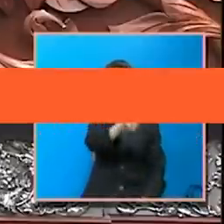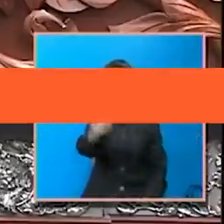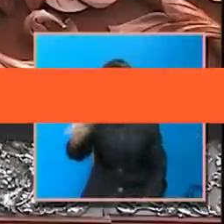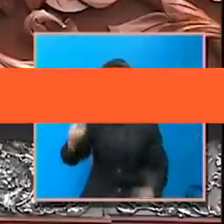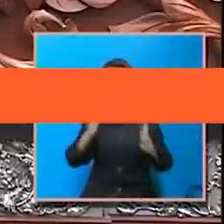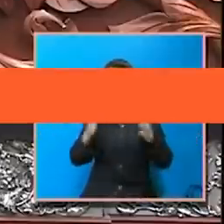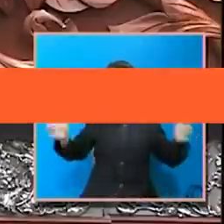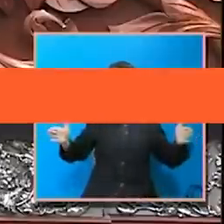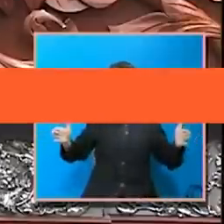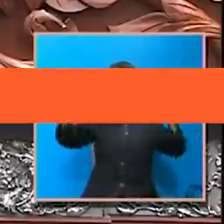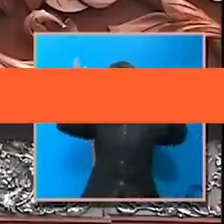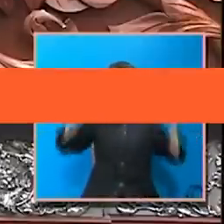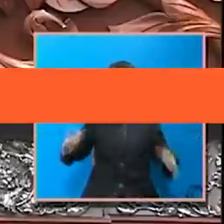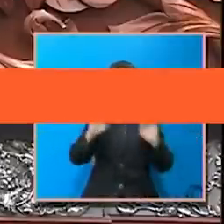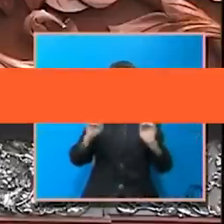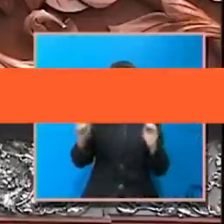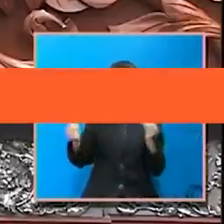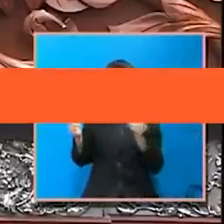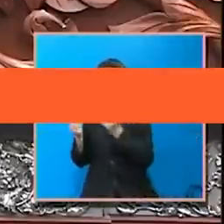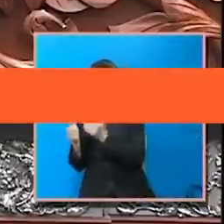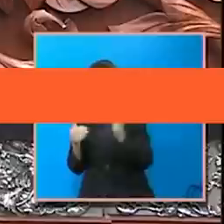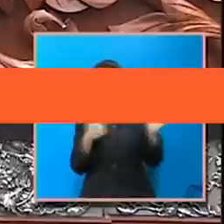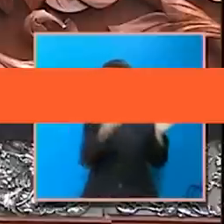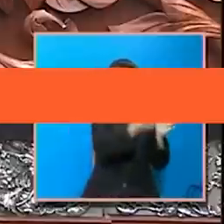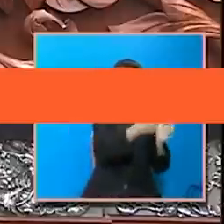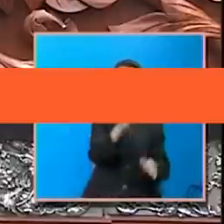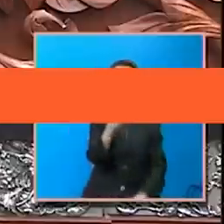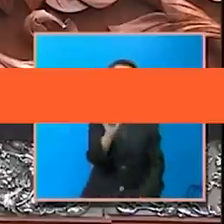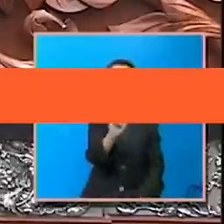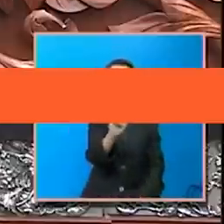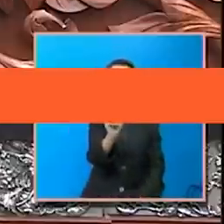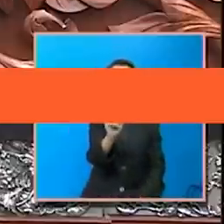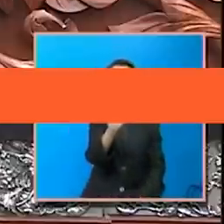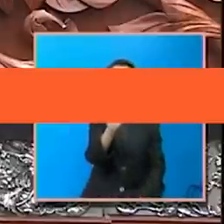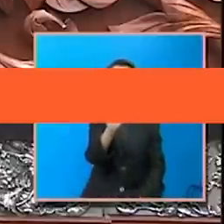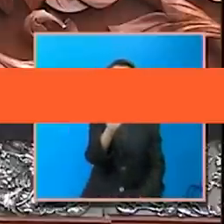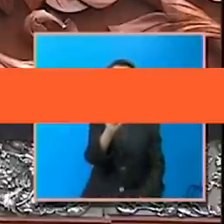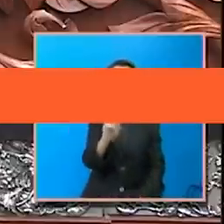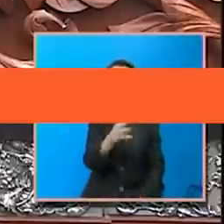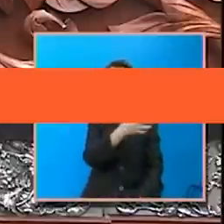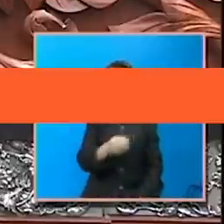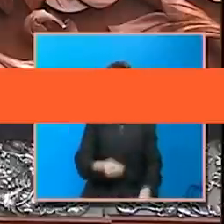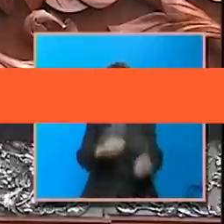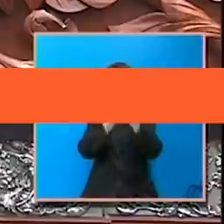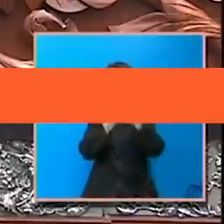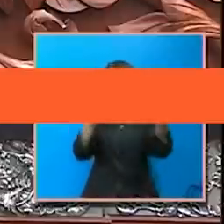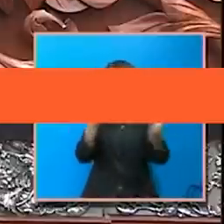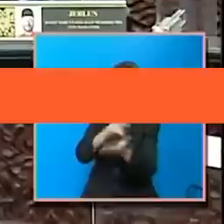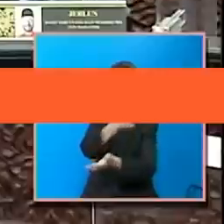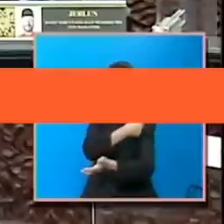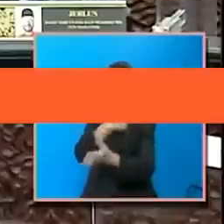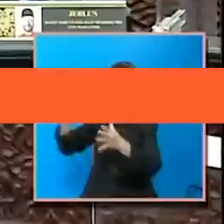proceeding transcripts. Interest in MySejahtera grew following the tabling of the PAC's report on the ministerial follow-up action on March